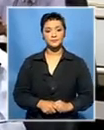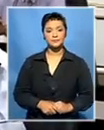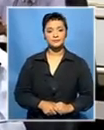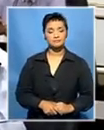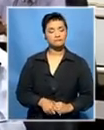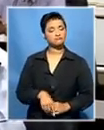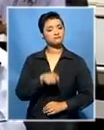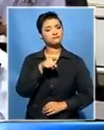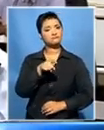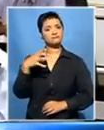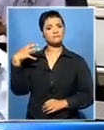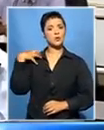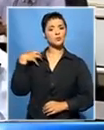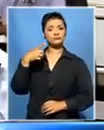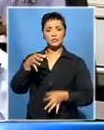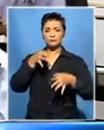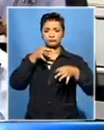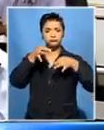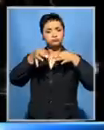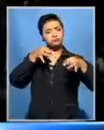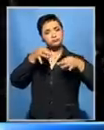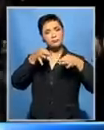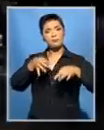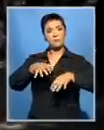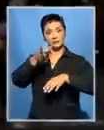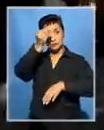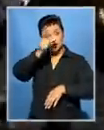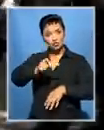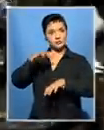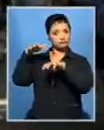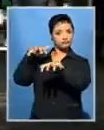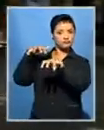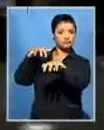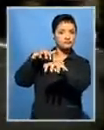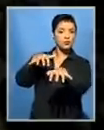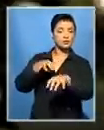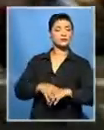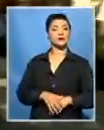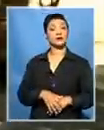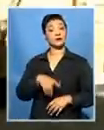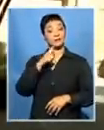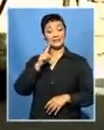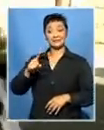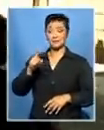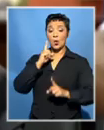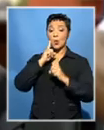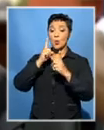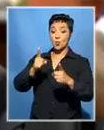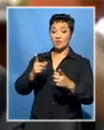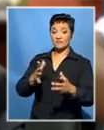Unpacking and explaining their actions during the student protests, the acting National Police Commissioner had this